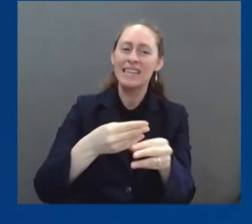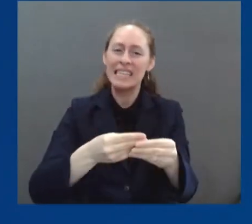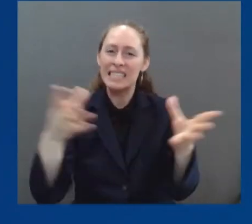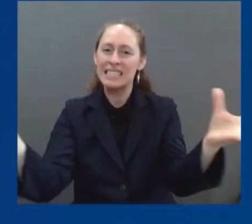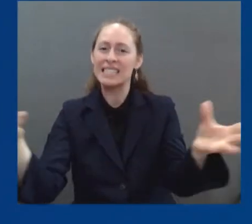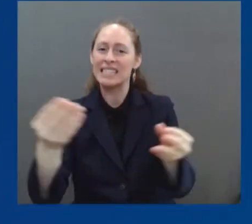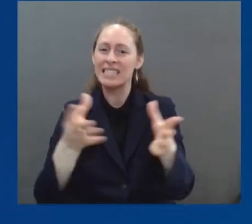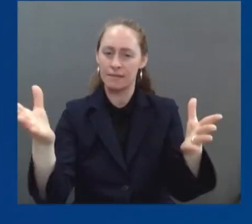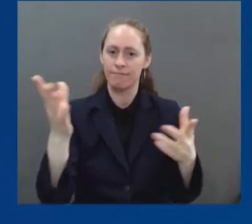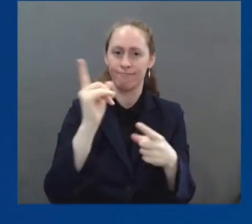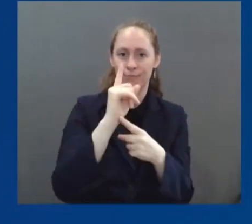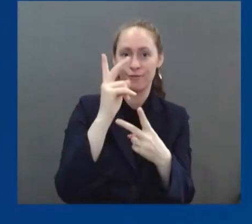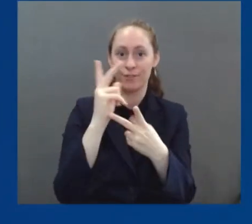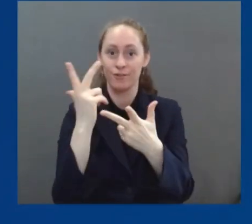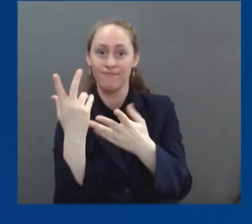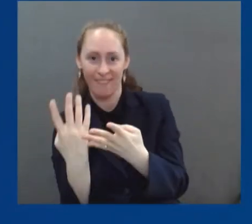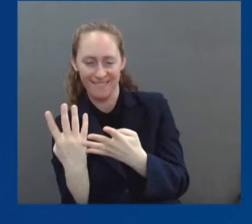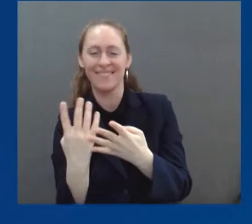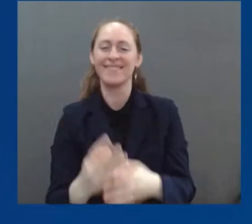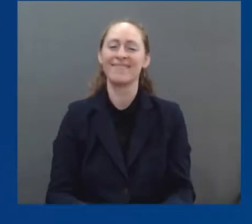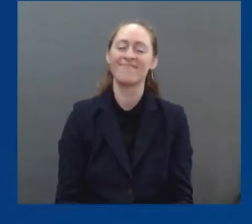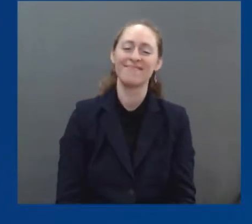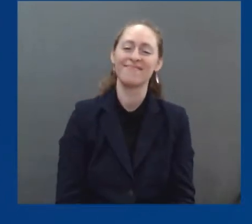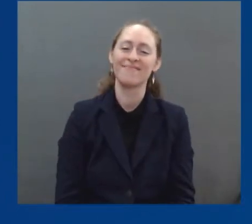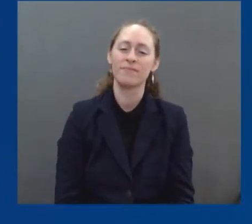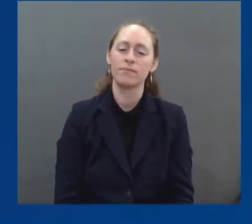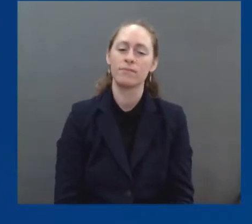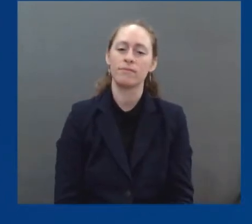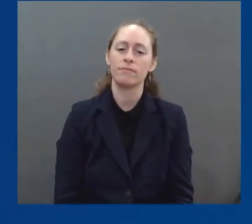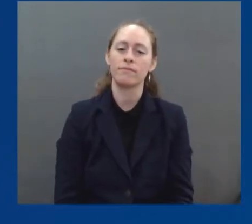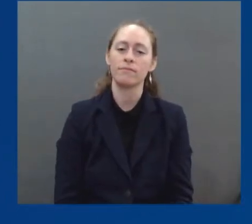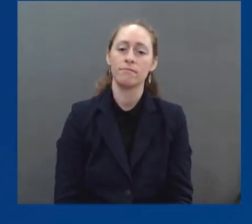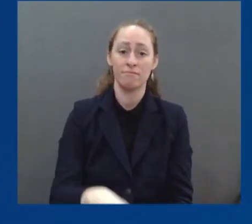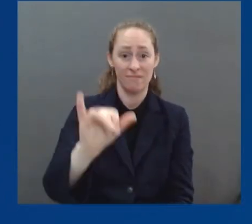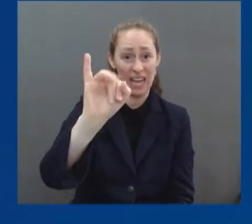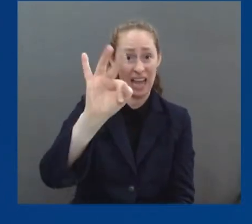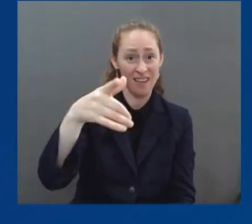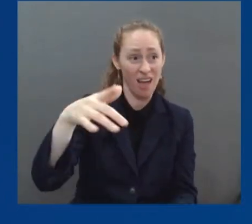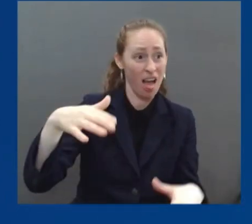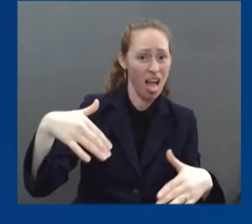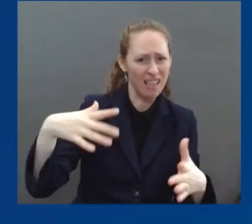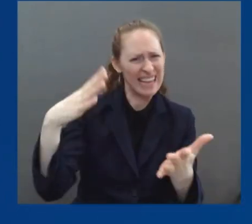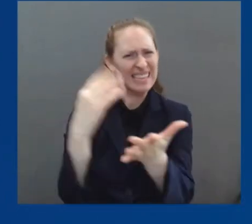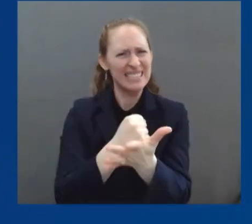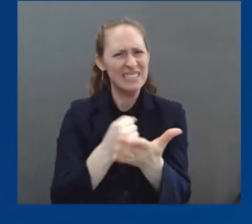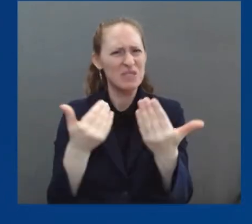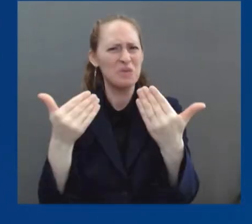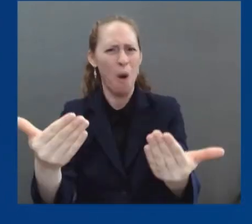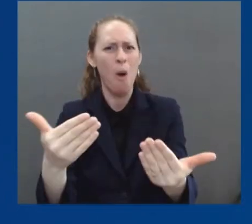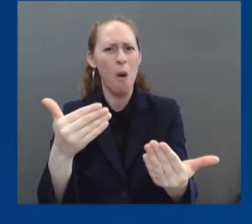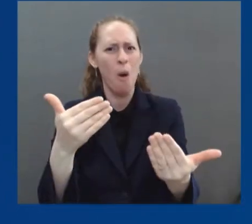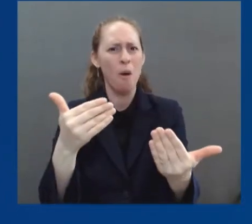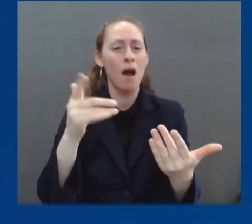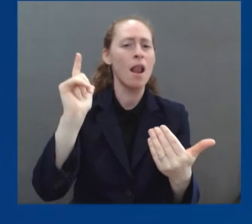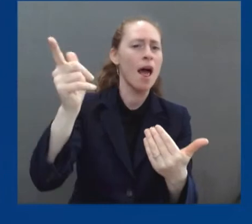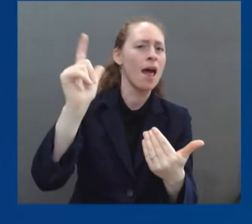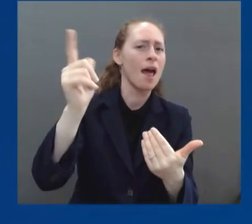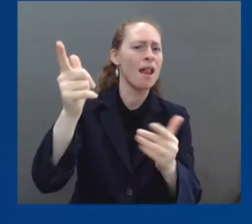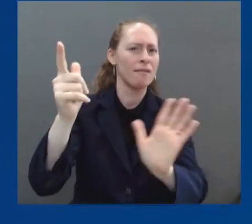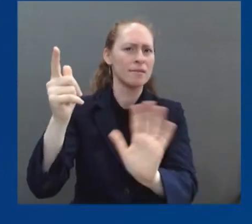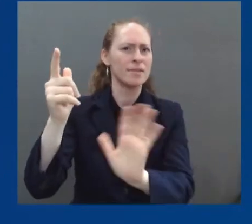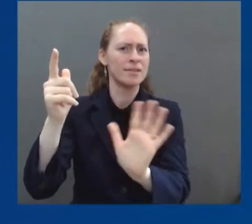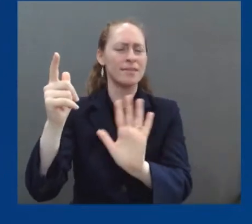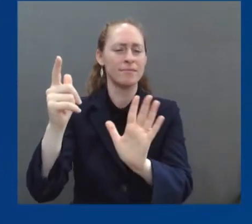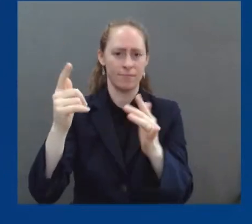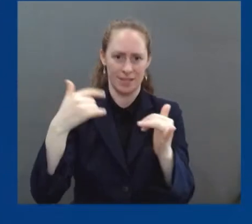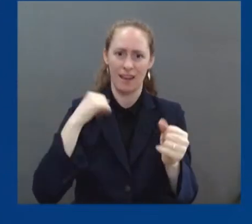to encourage everyone eligible to get vaccinated and boosted to go do it so we can all move forward safely together. Thanks. Back to you,